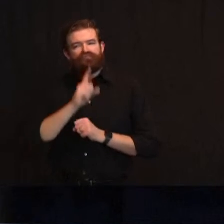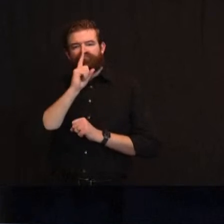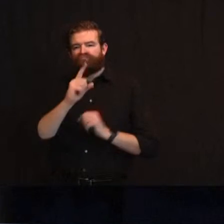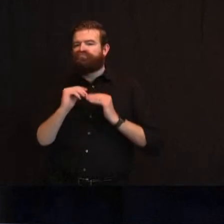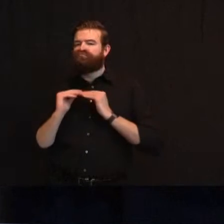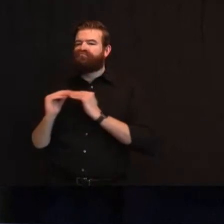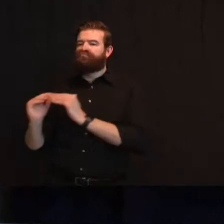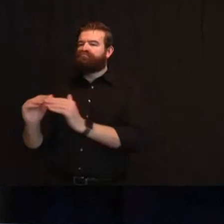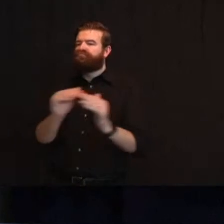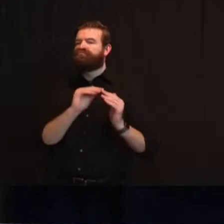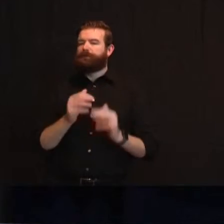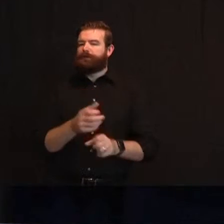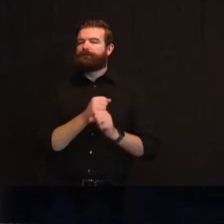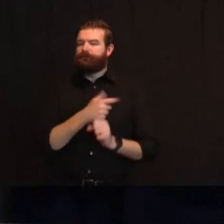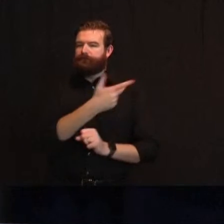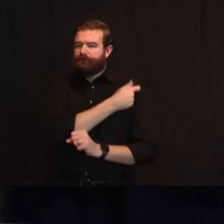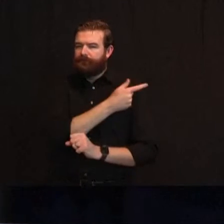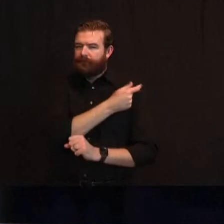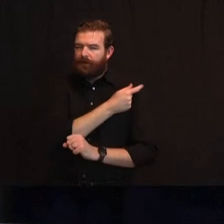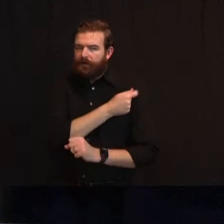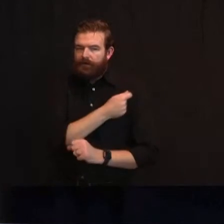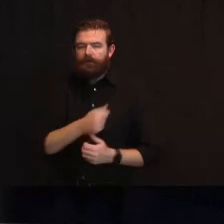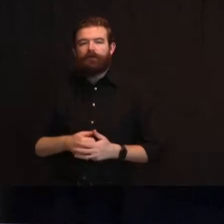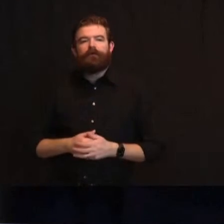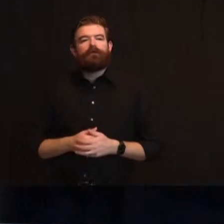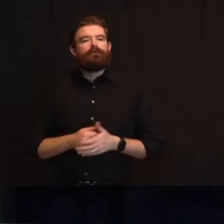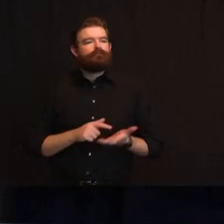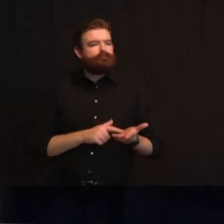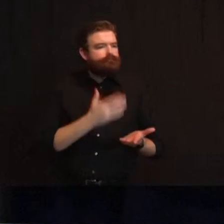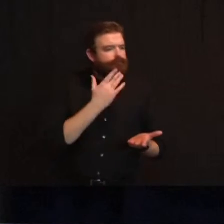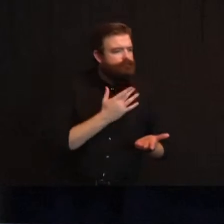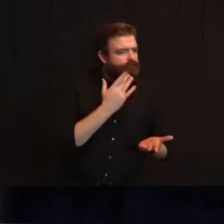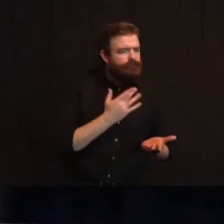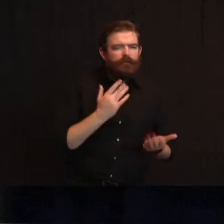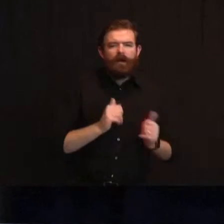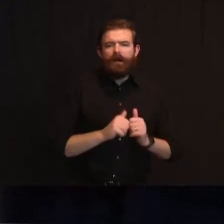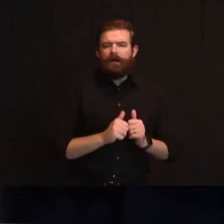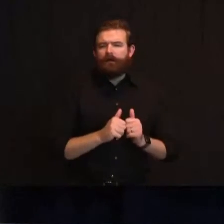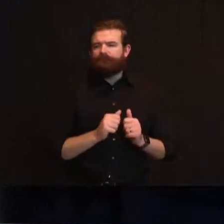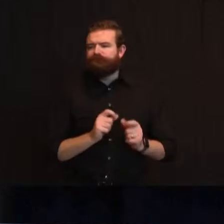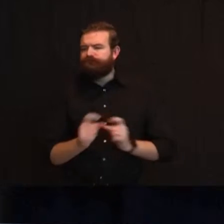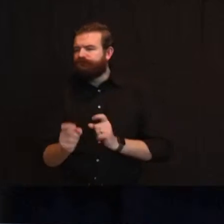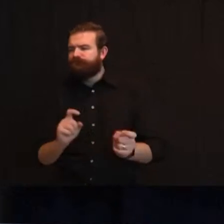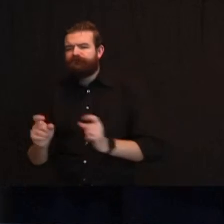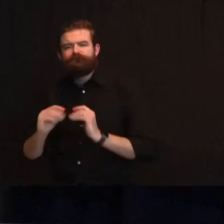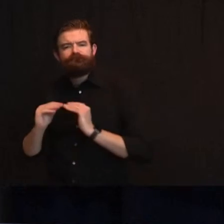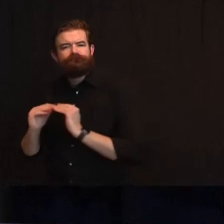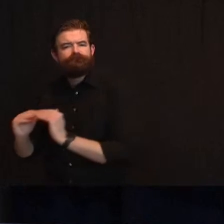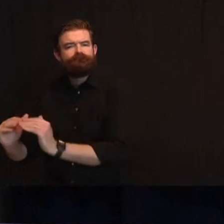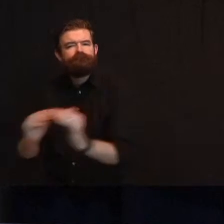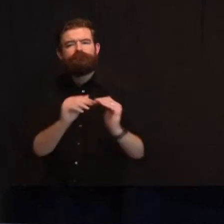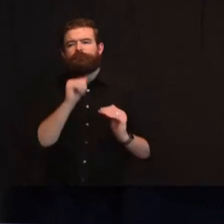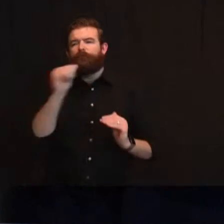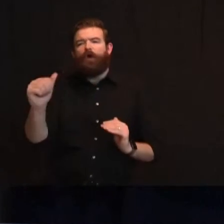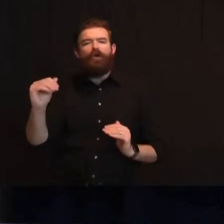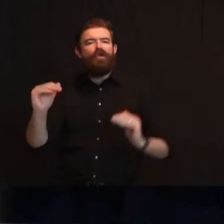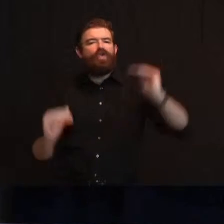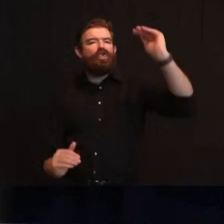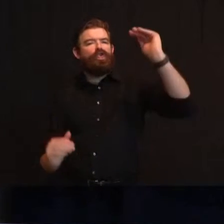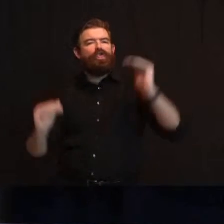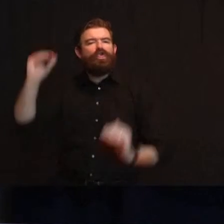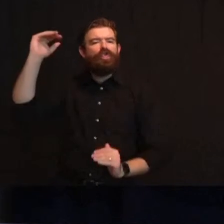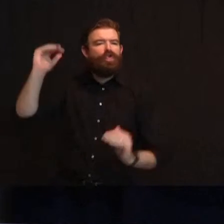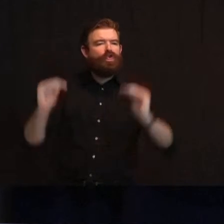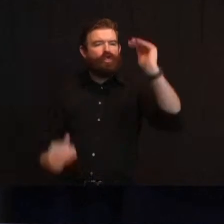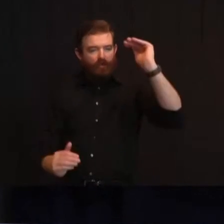in the very beginning of the surge. They developed an allocation for remdesivir